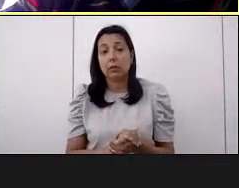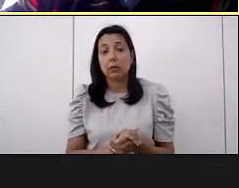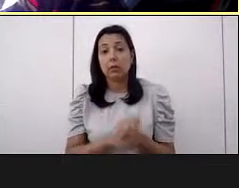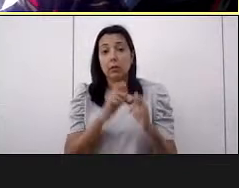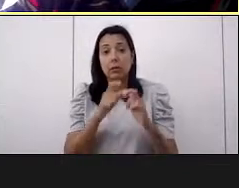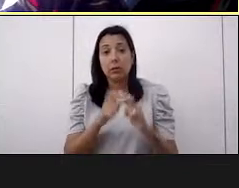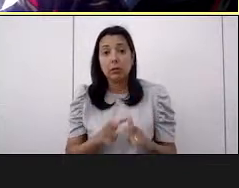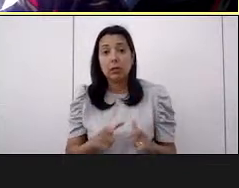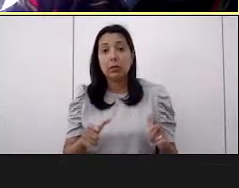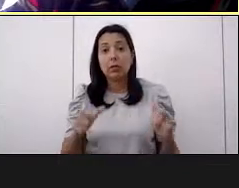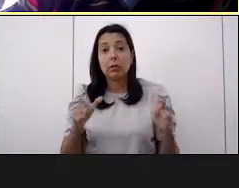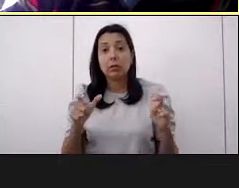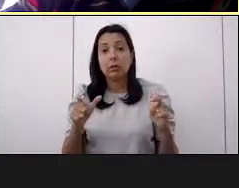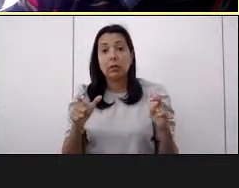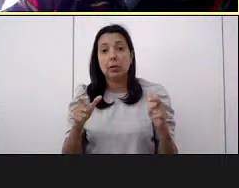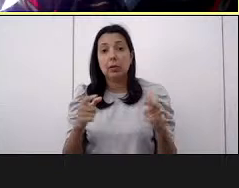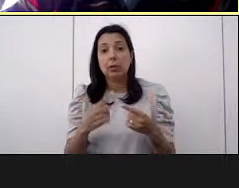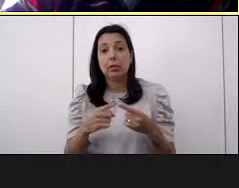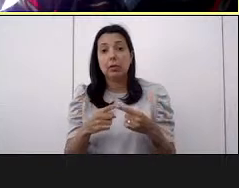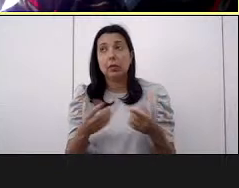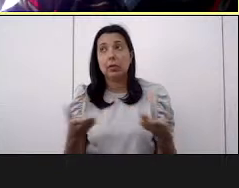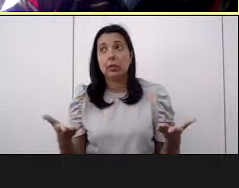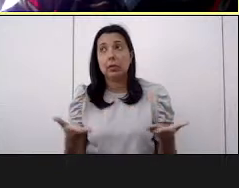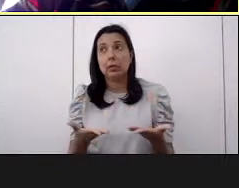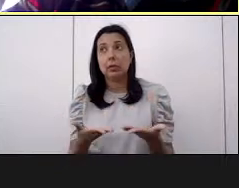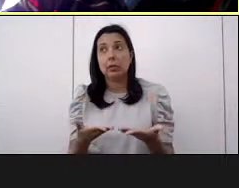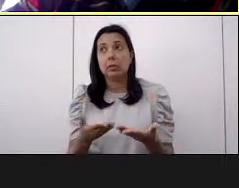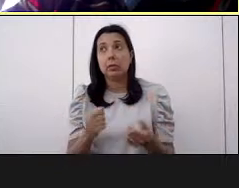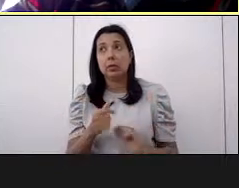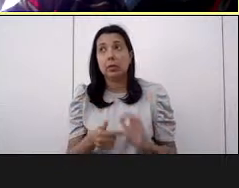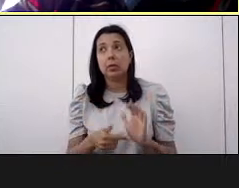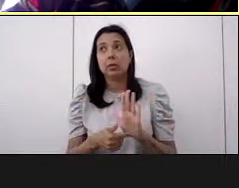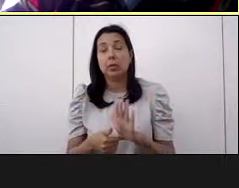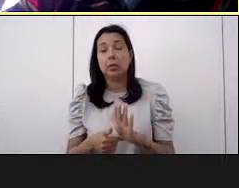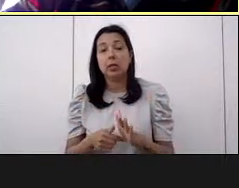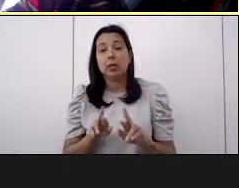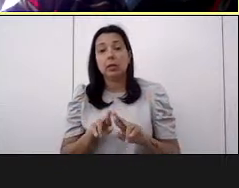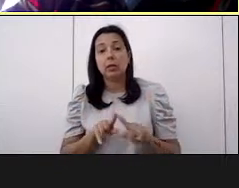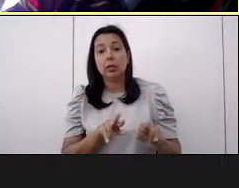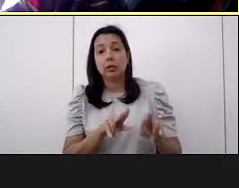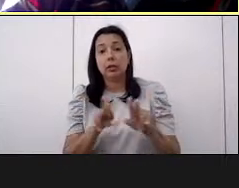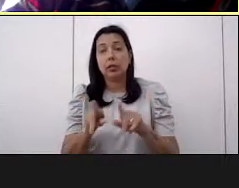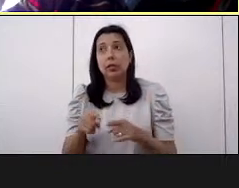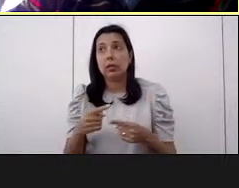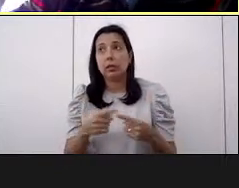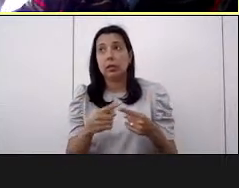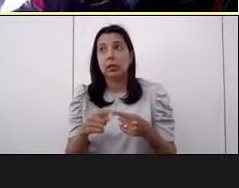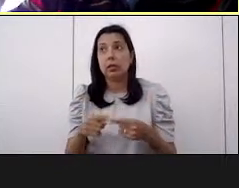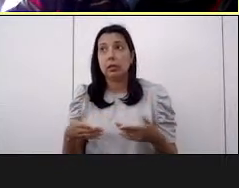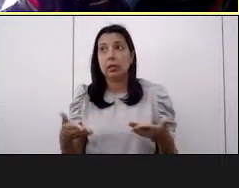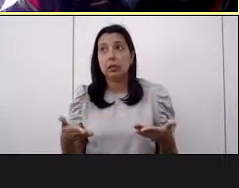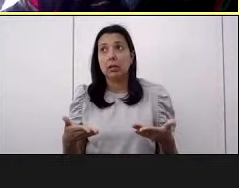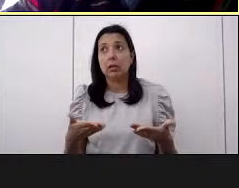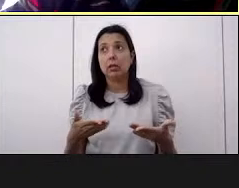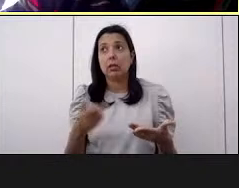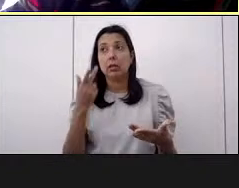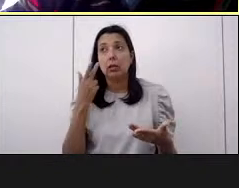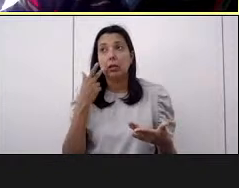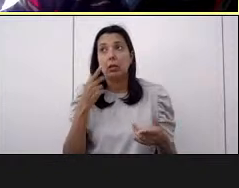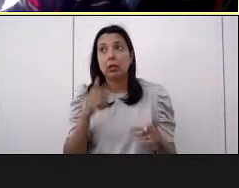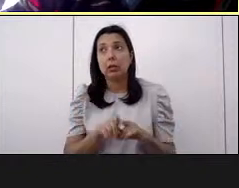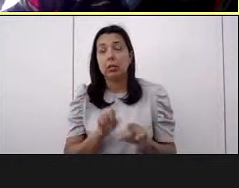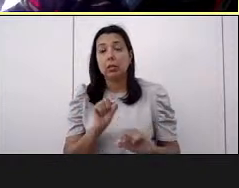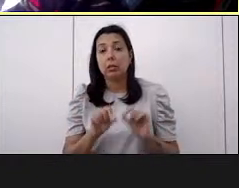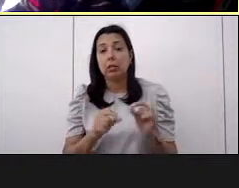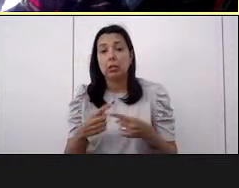policies is also the result of the increasingly participatory nature of the policy making and policy